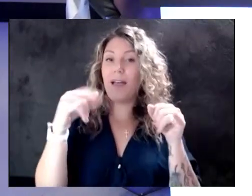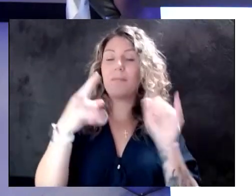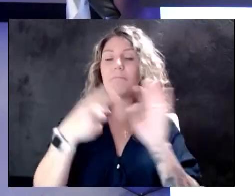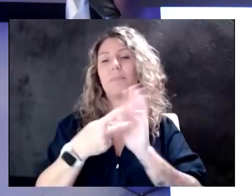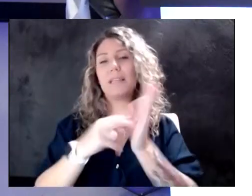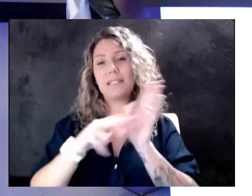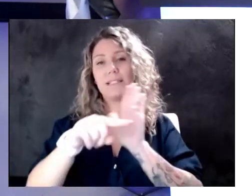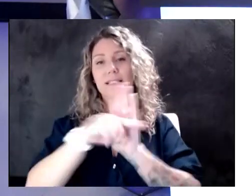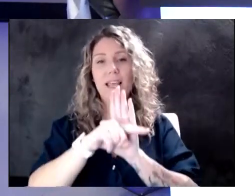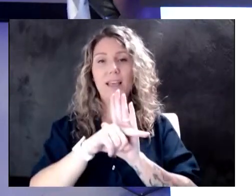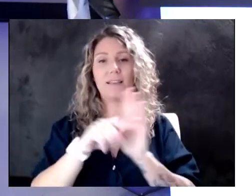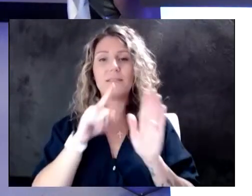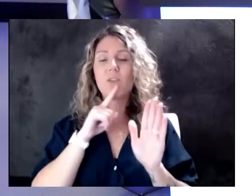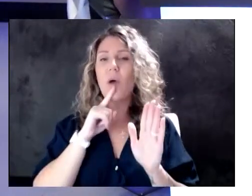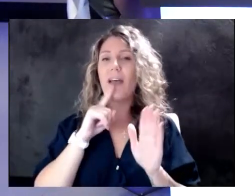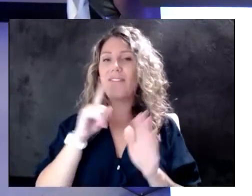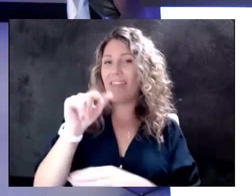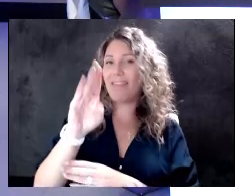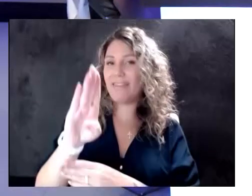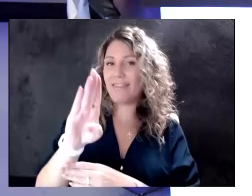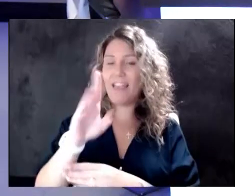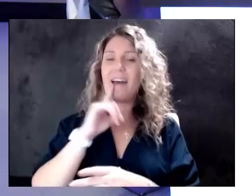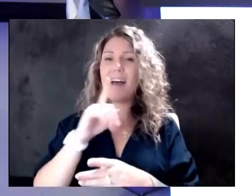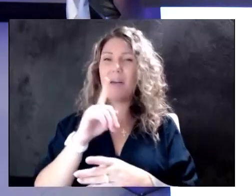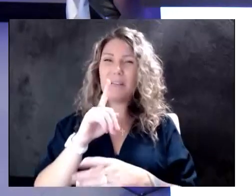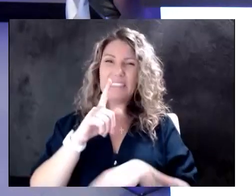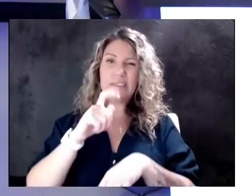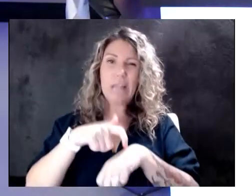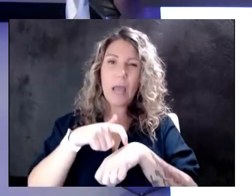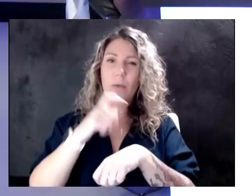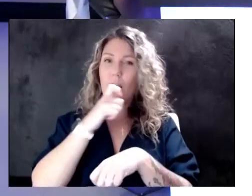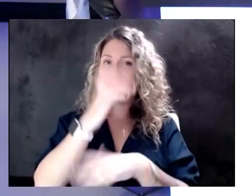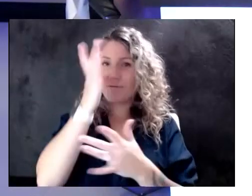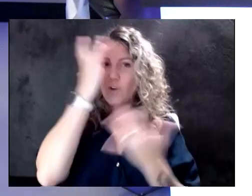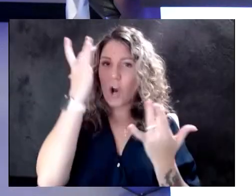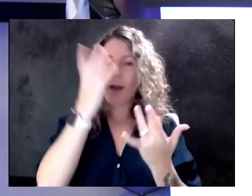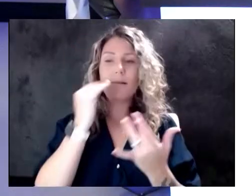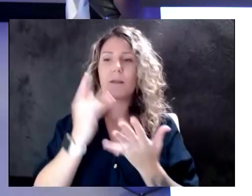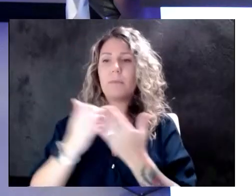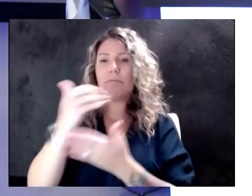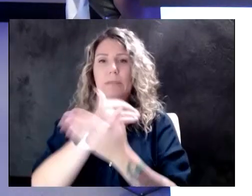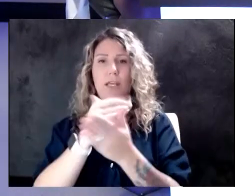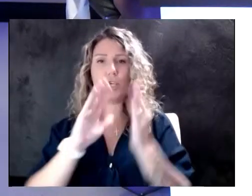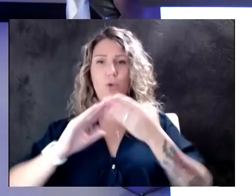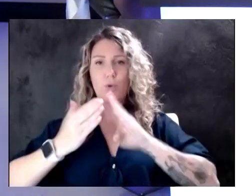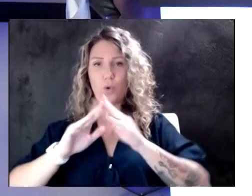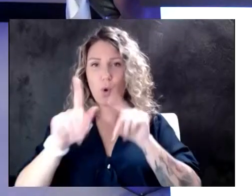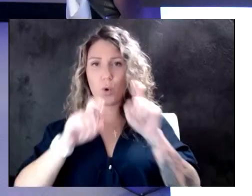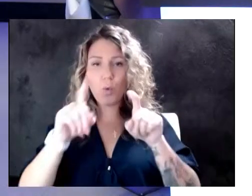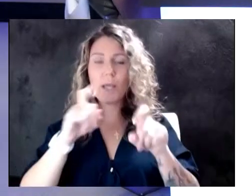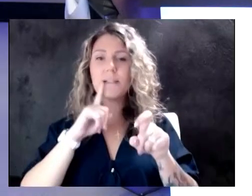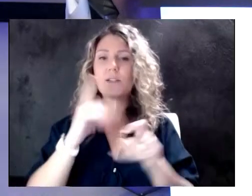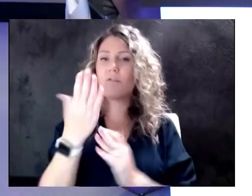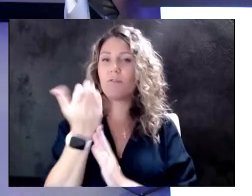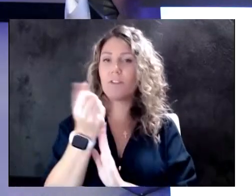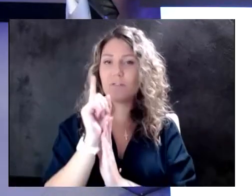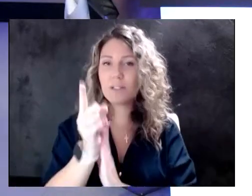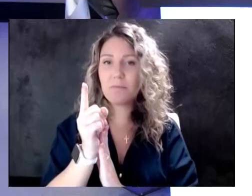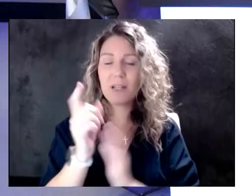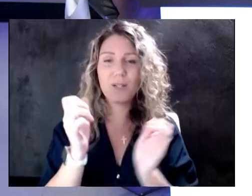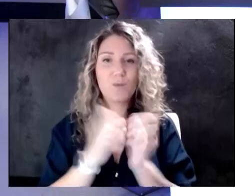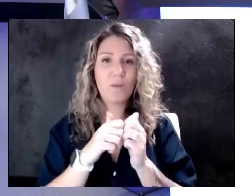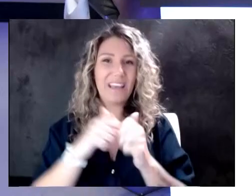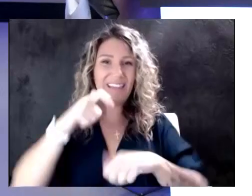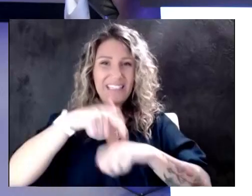lab timer, so I'm going to do my phone timer. Okay, and I'm going to grab some community questions because I know we've got Yes. some So we're coming going to do in. 15 minutes on the timer. So Okay. you want to read